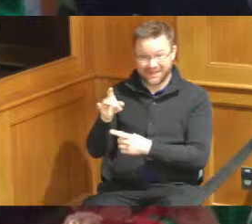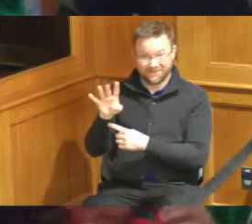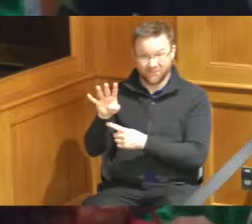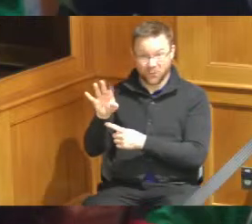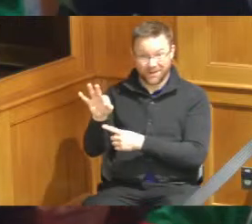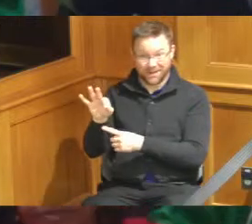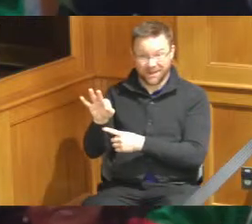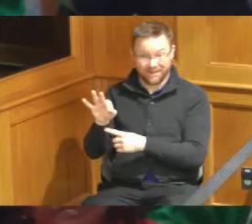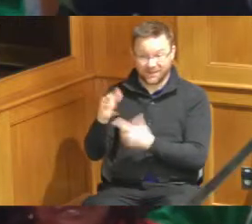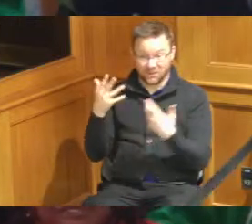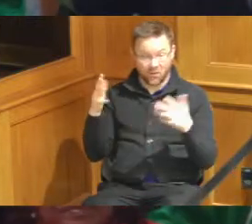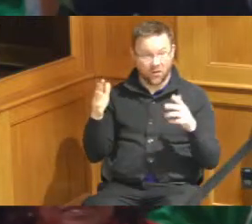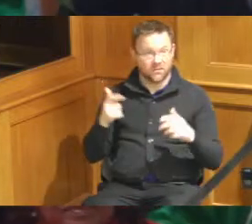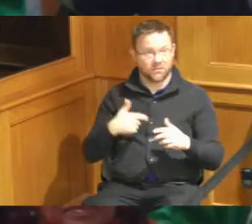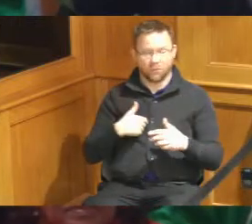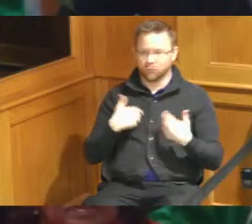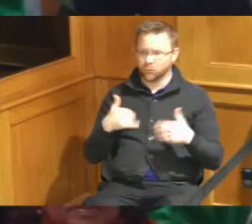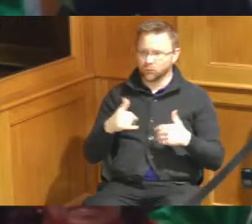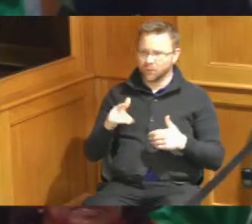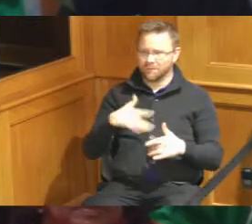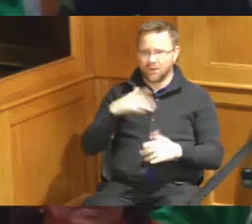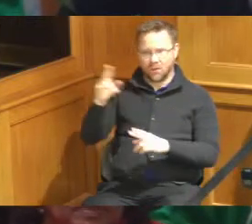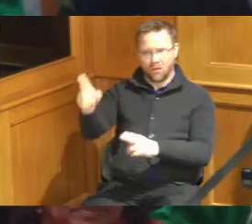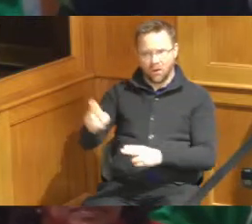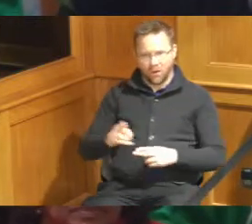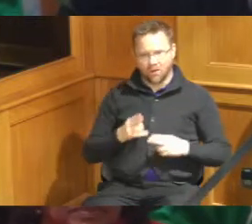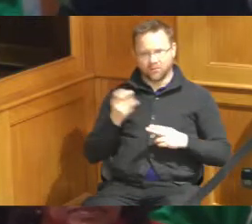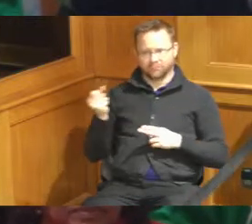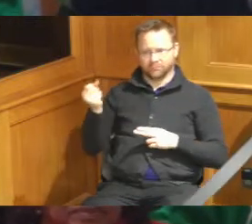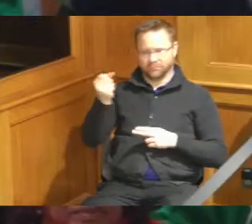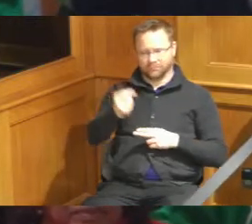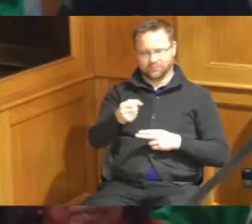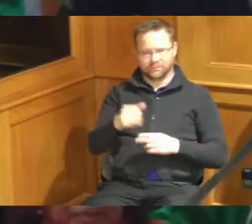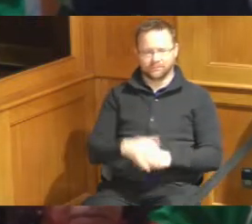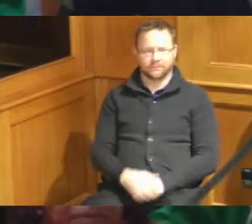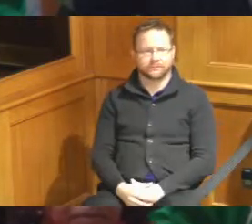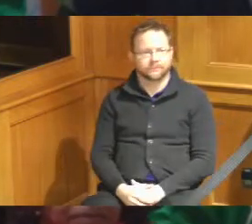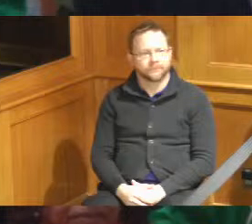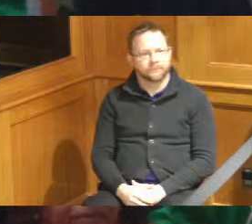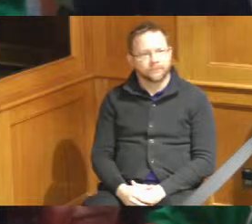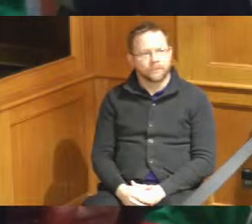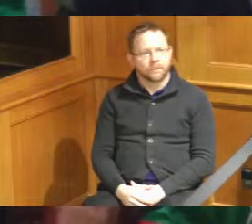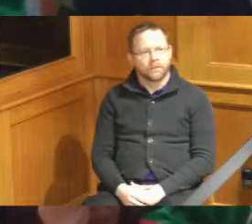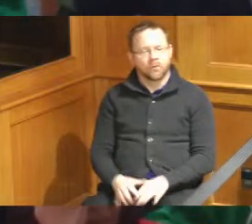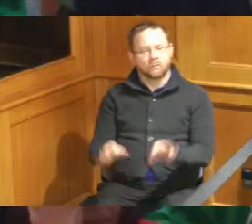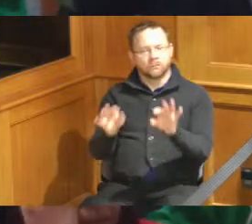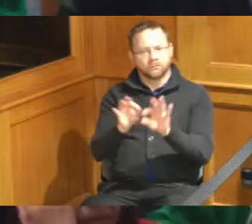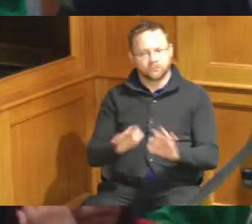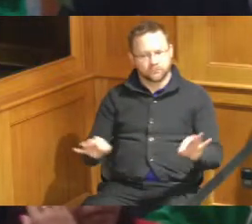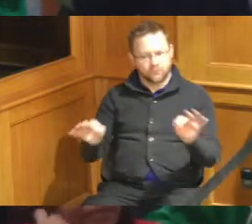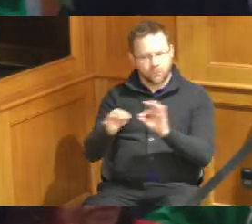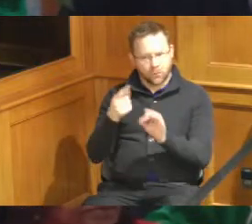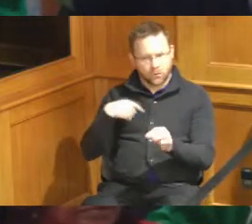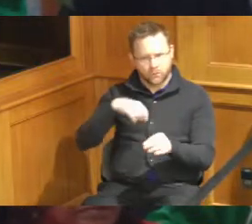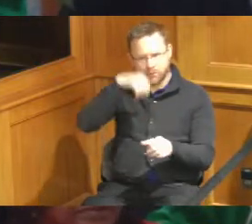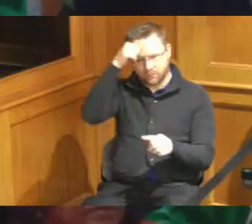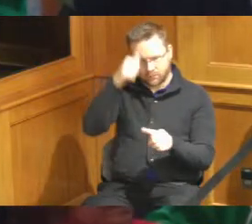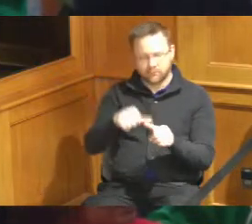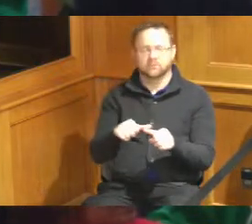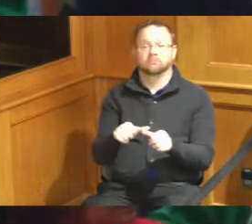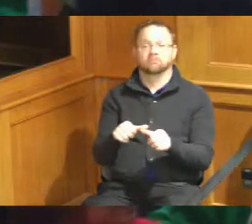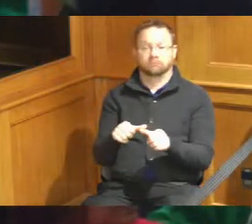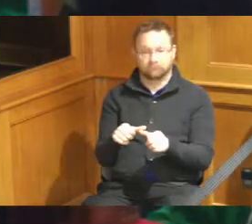1849. So it's truly an honor to be in this position. It is important for us to remember that we